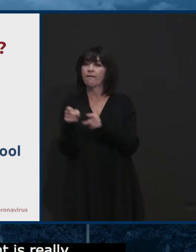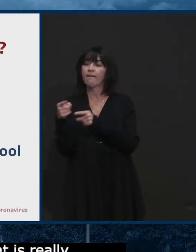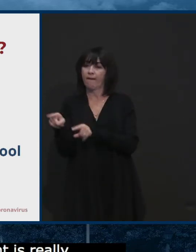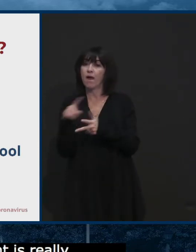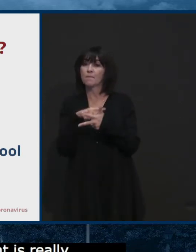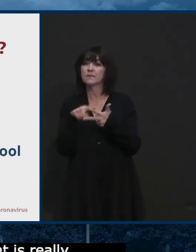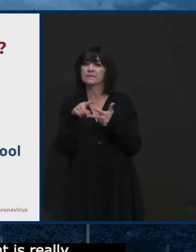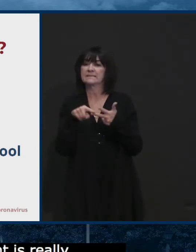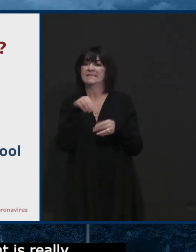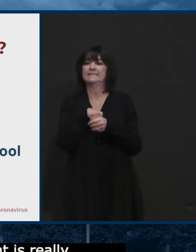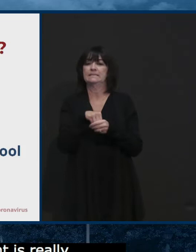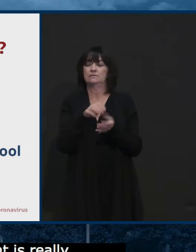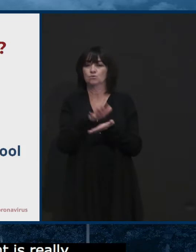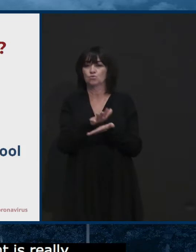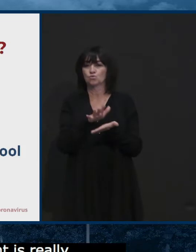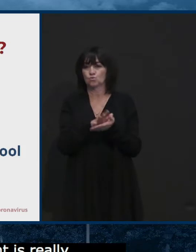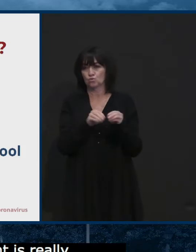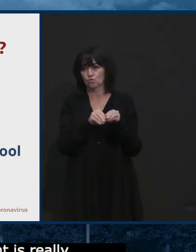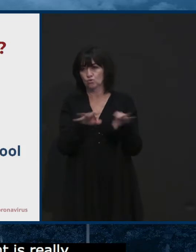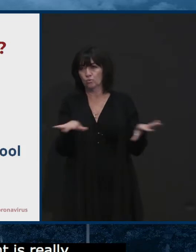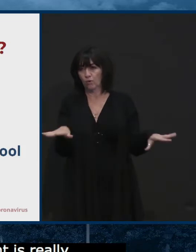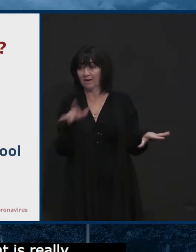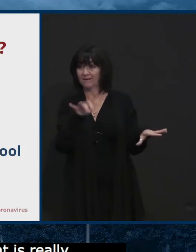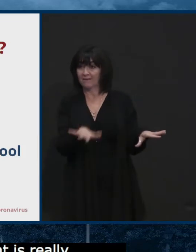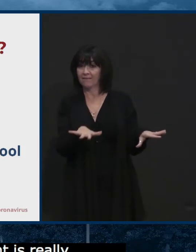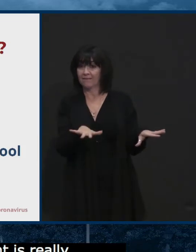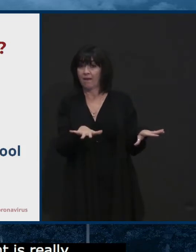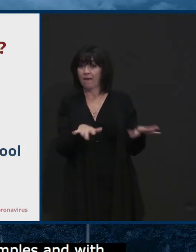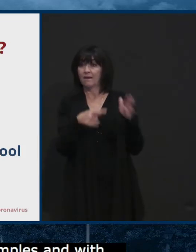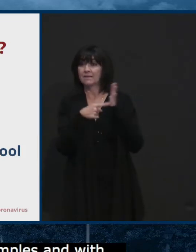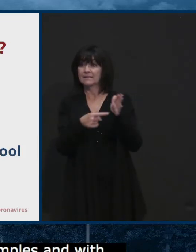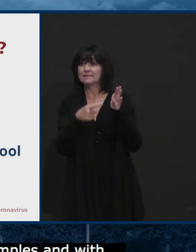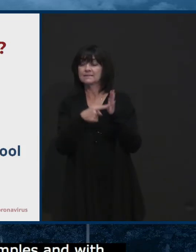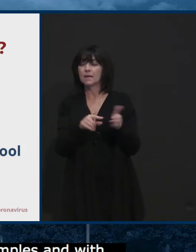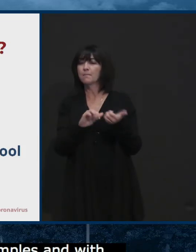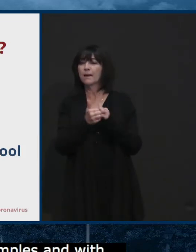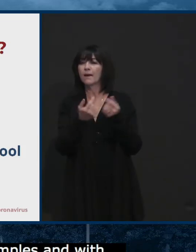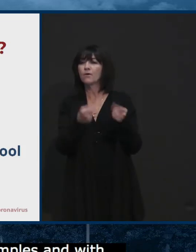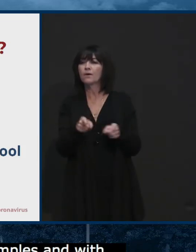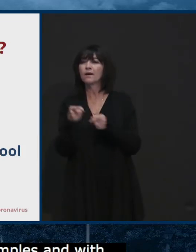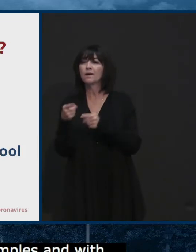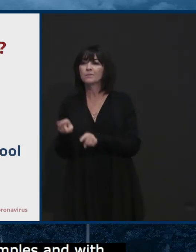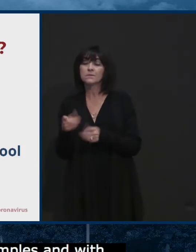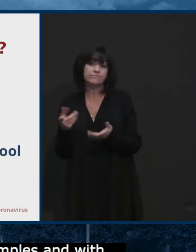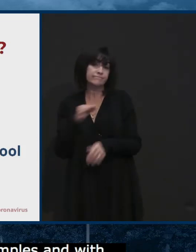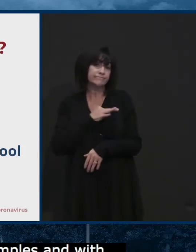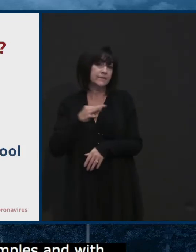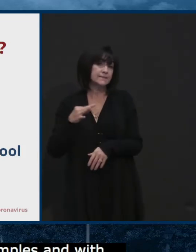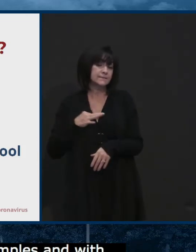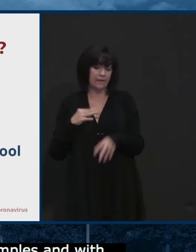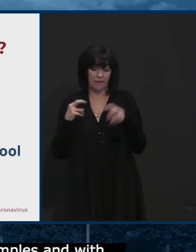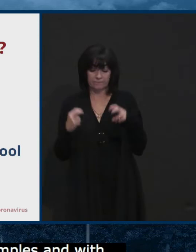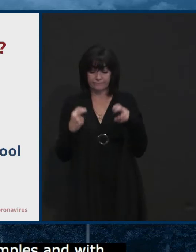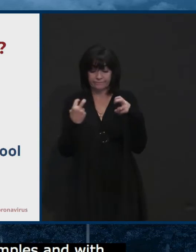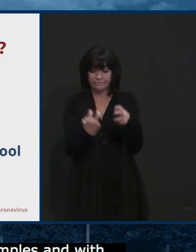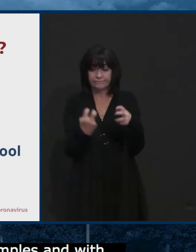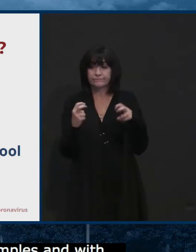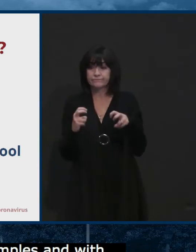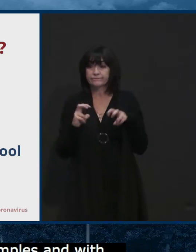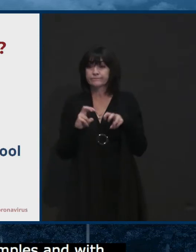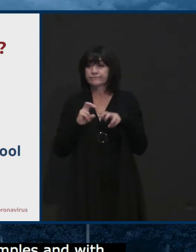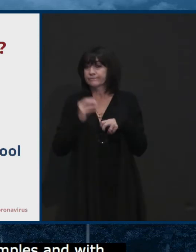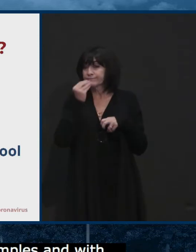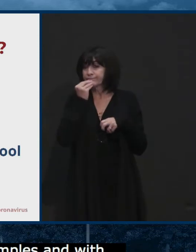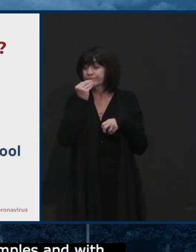in-school spread. And with these examples, it involves staff eating lunch together. And as I'm going to mention multiple